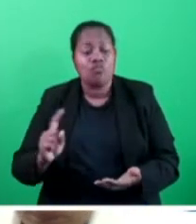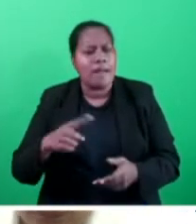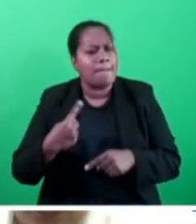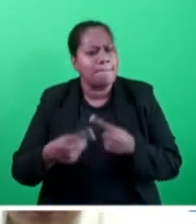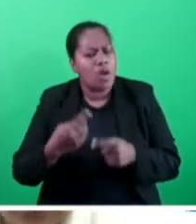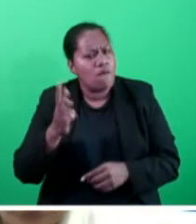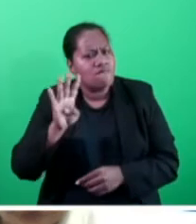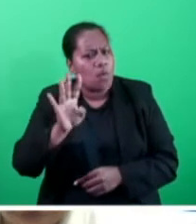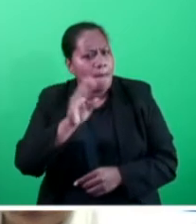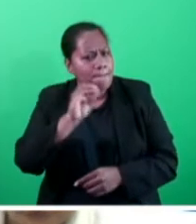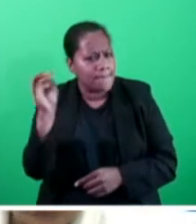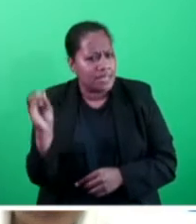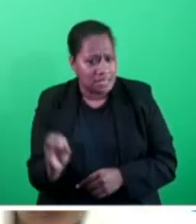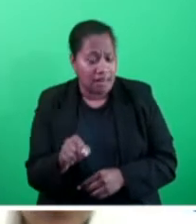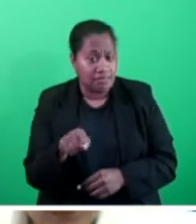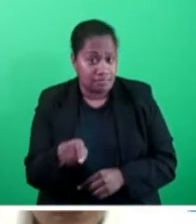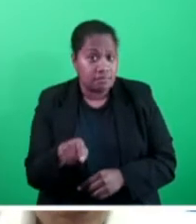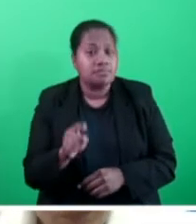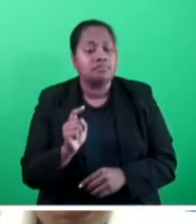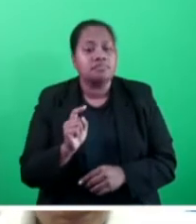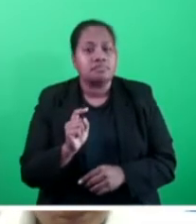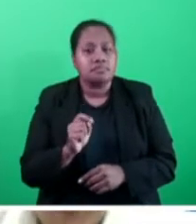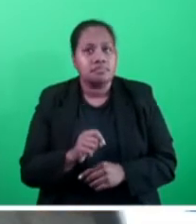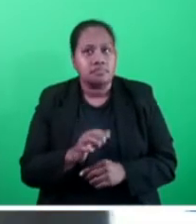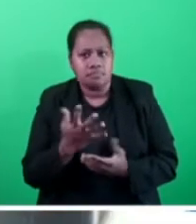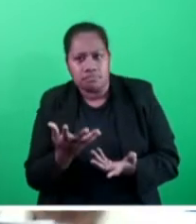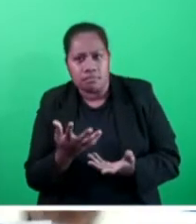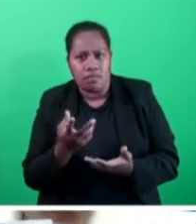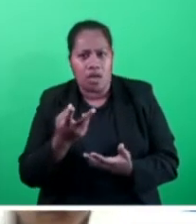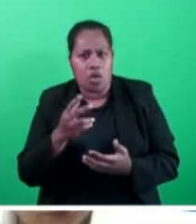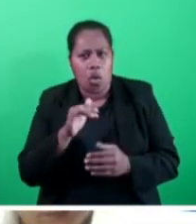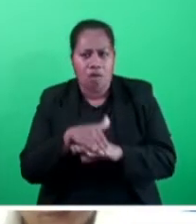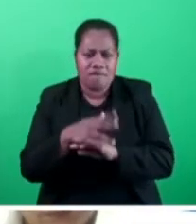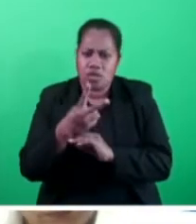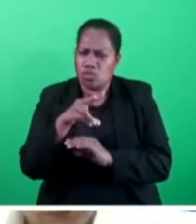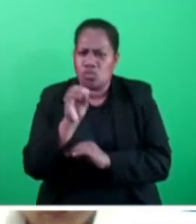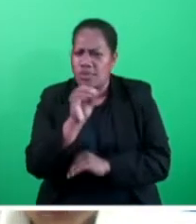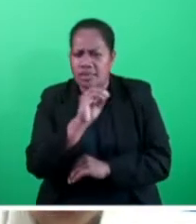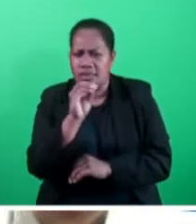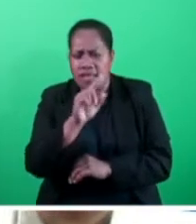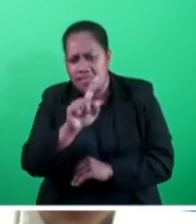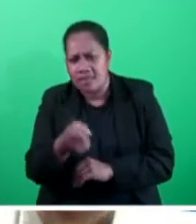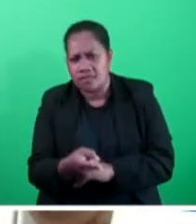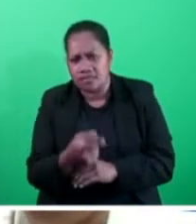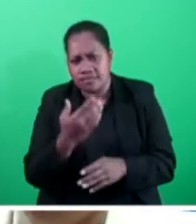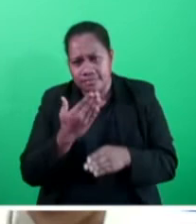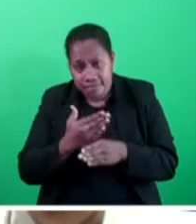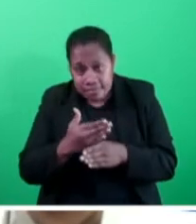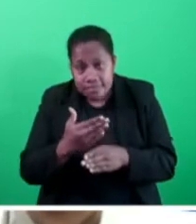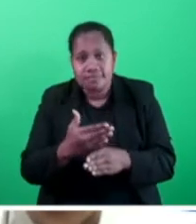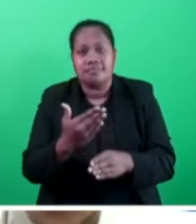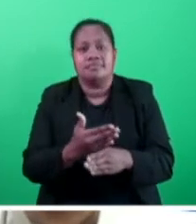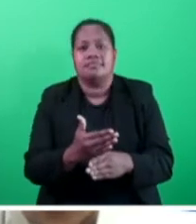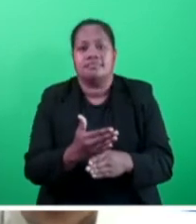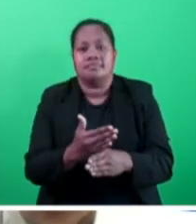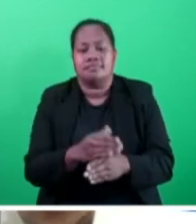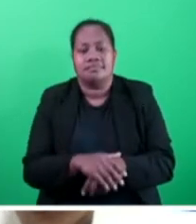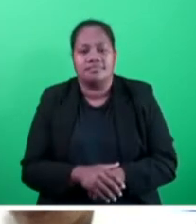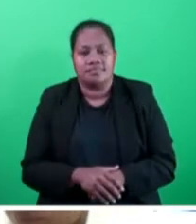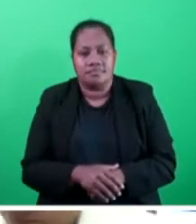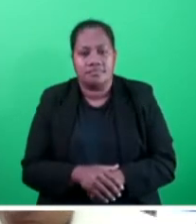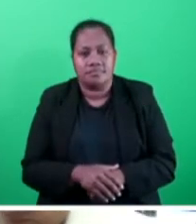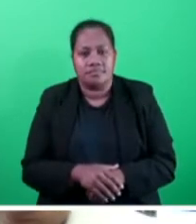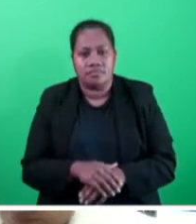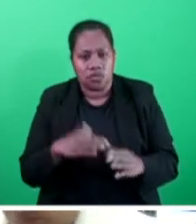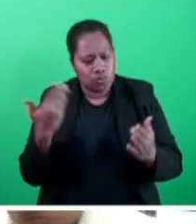4%, estimated at just over 20,000 workers, according to the baseline survey. And